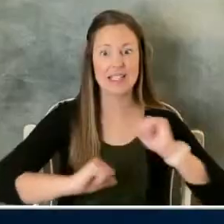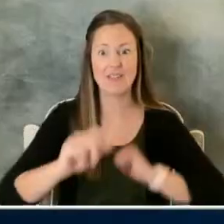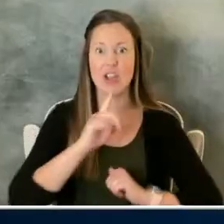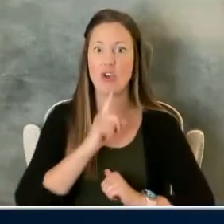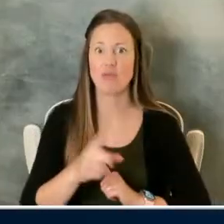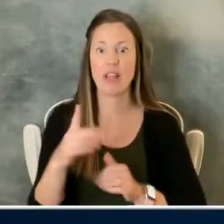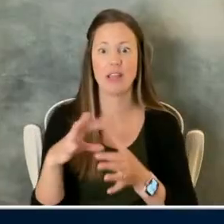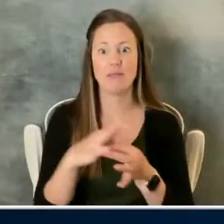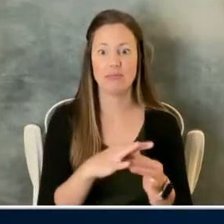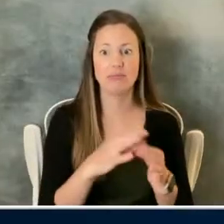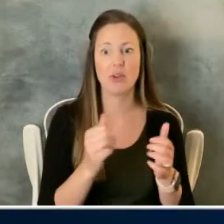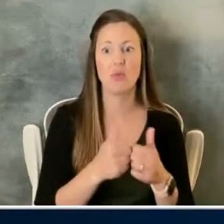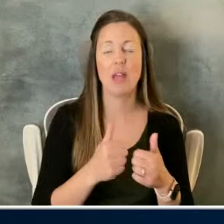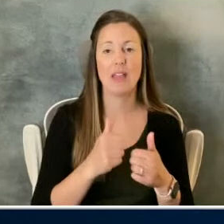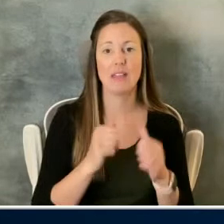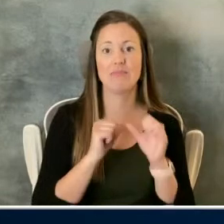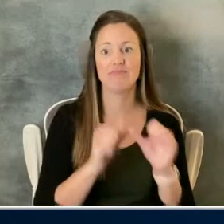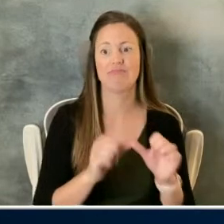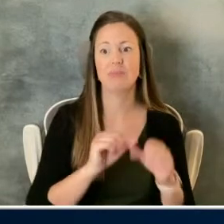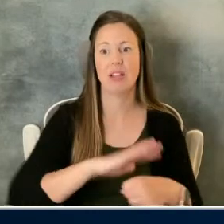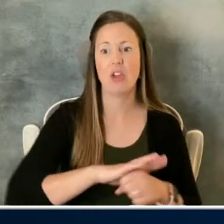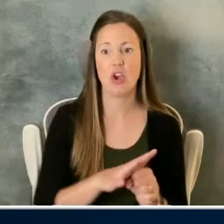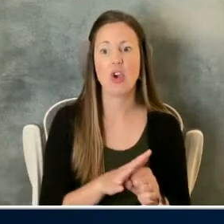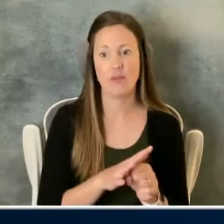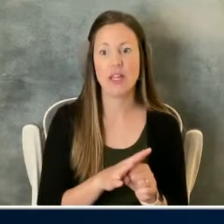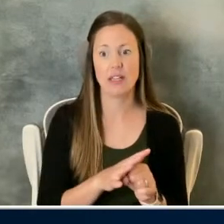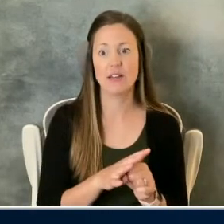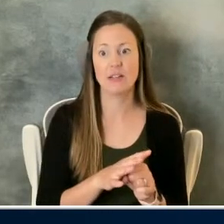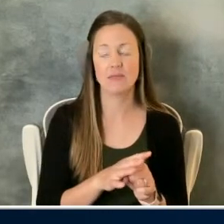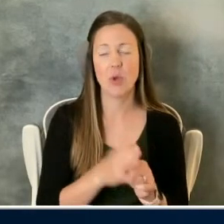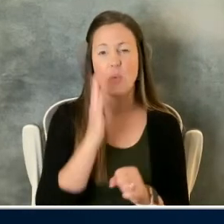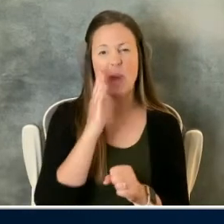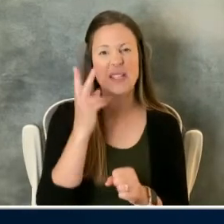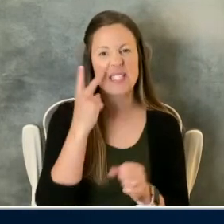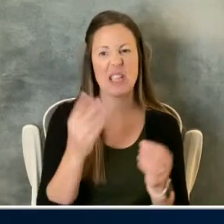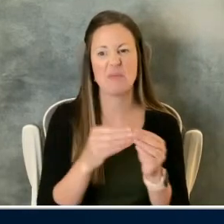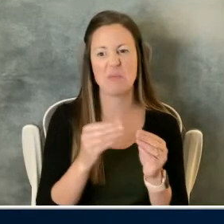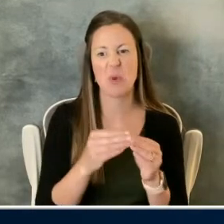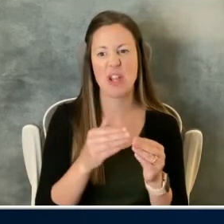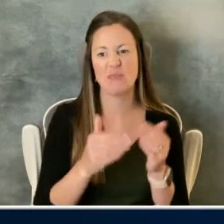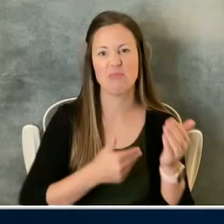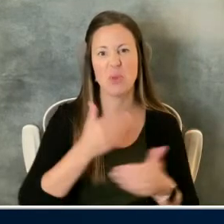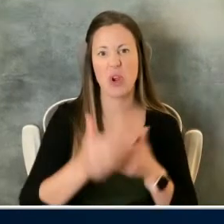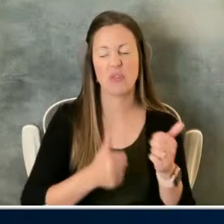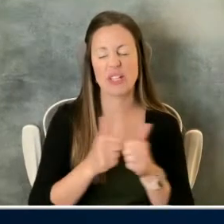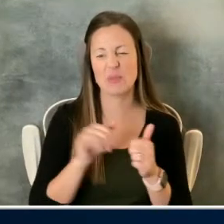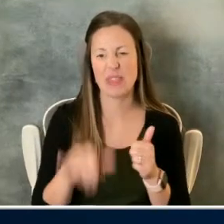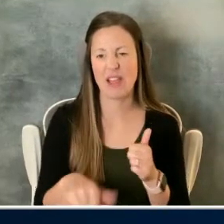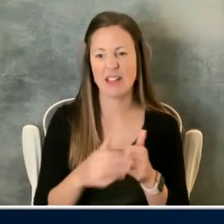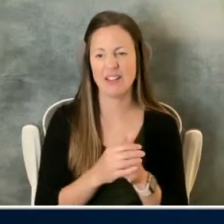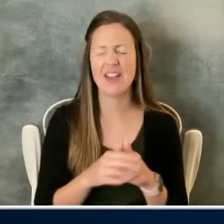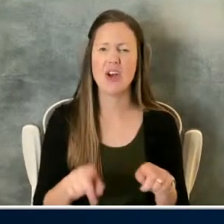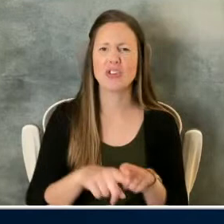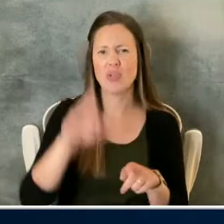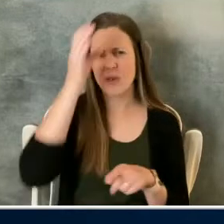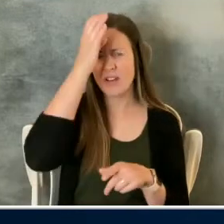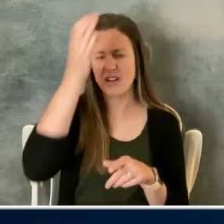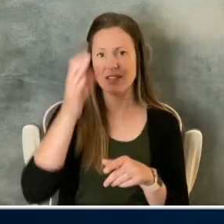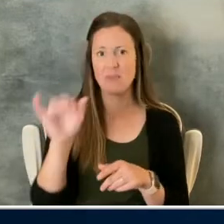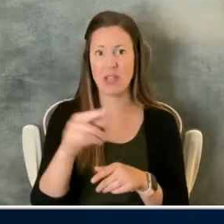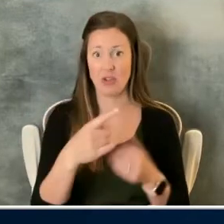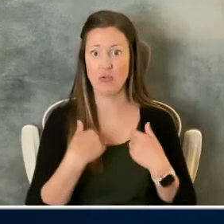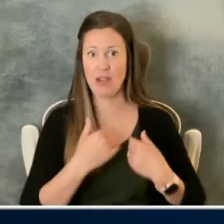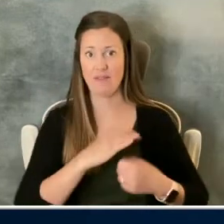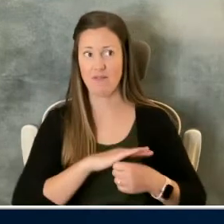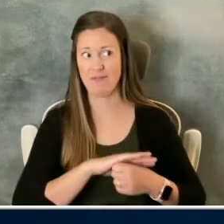believe we'll continue to see major progress. And I think this concept that, man, you have COVID, COVID